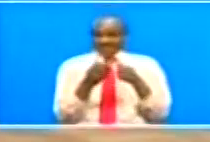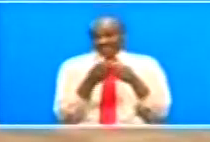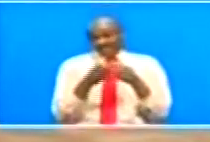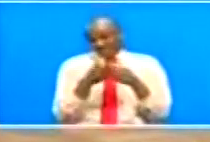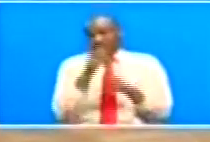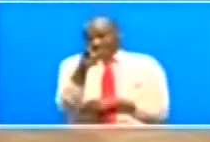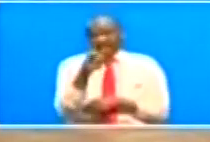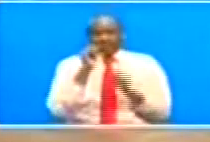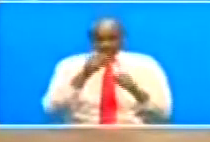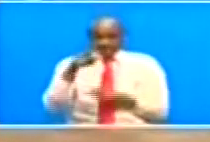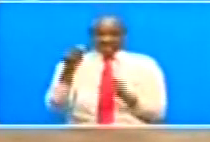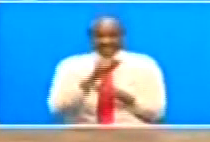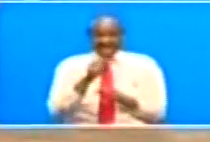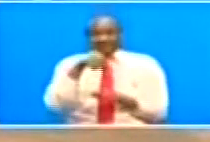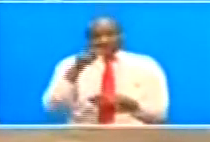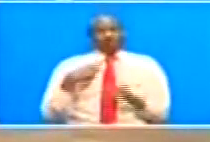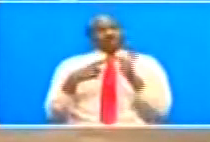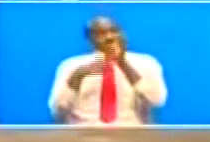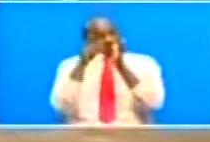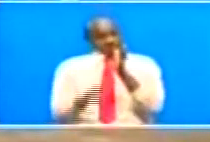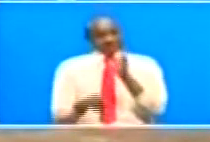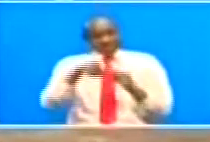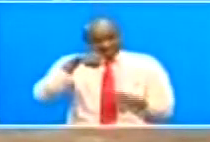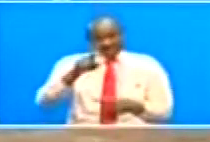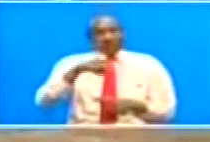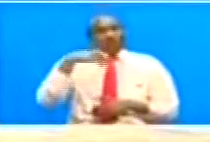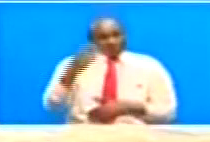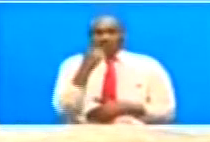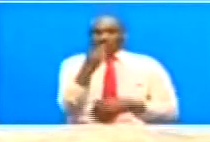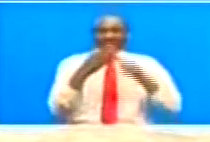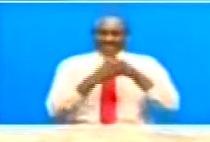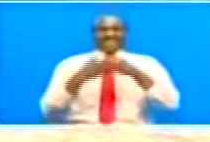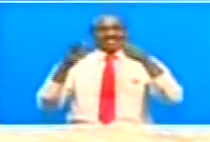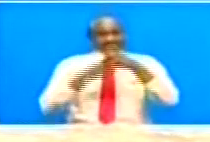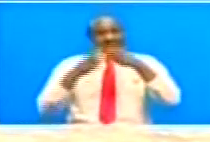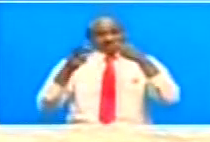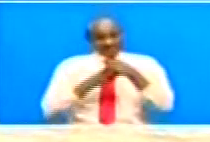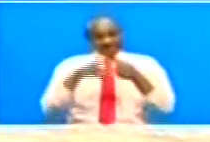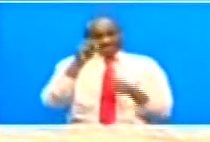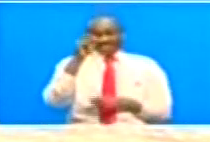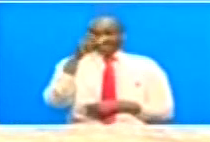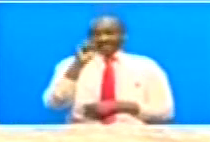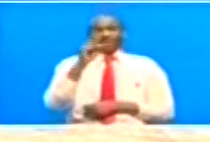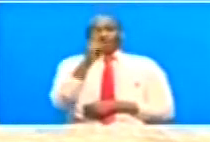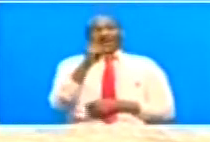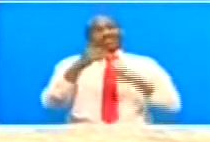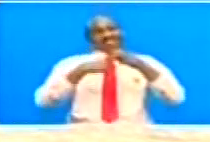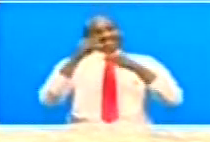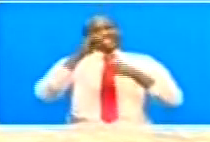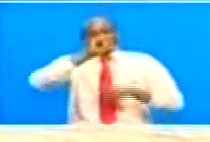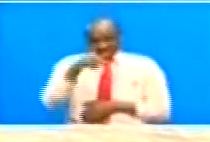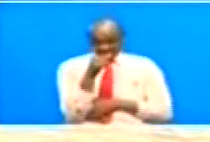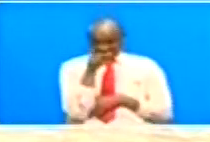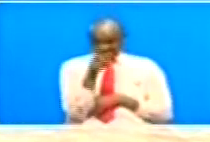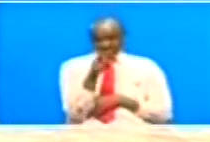MGTC sports car, he will also be showcasing his constant 1977 Nissan 160J, which has earned